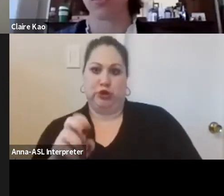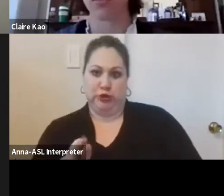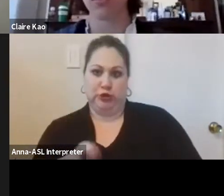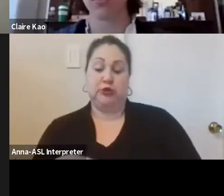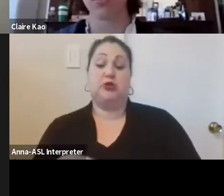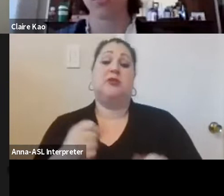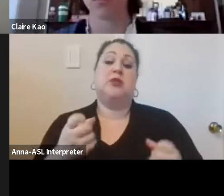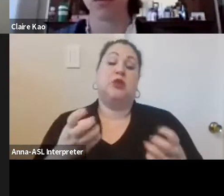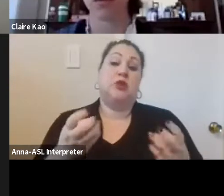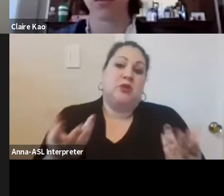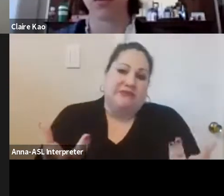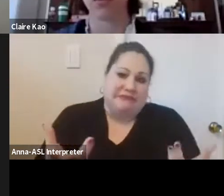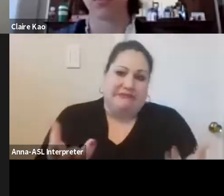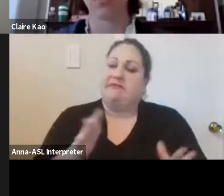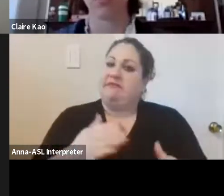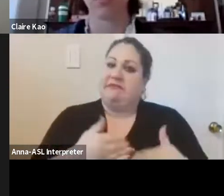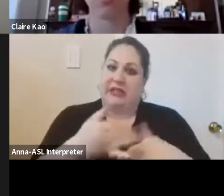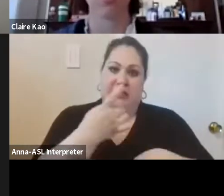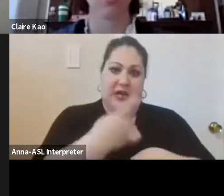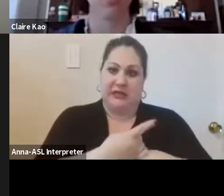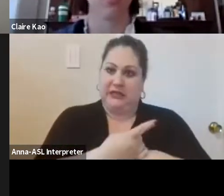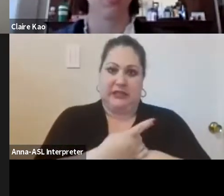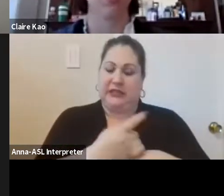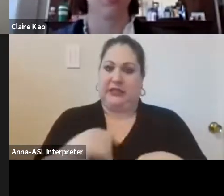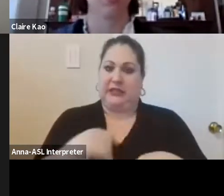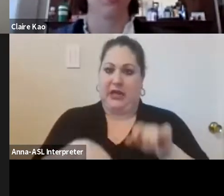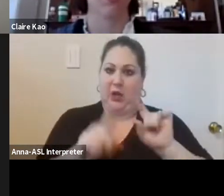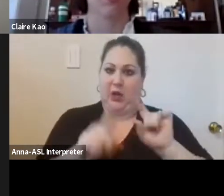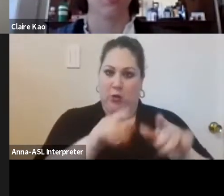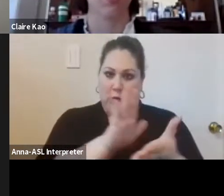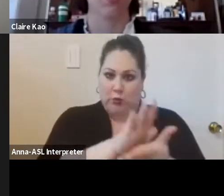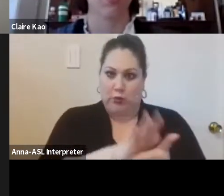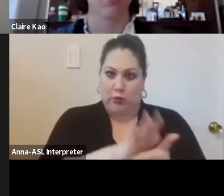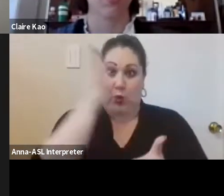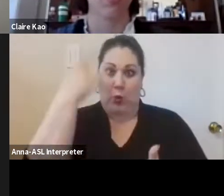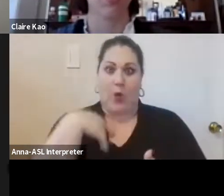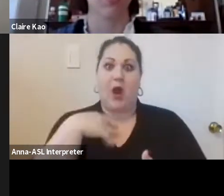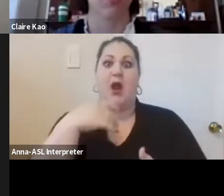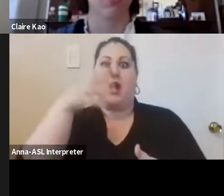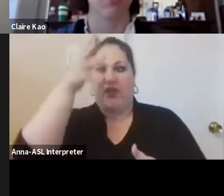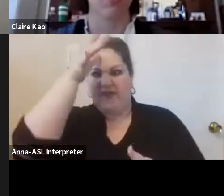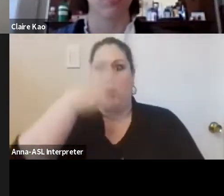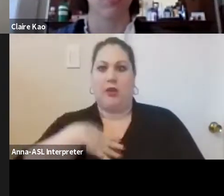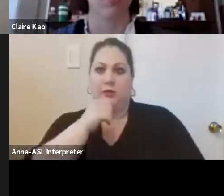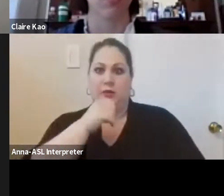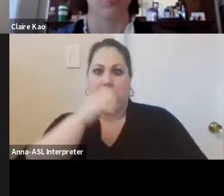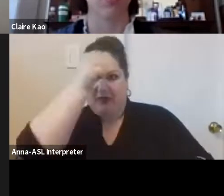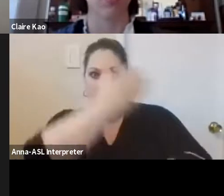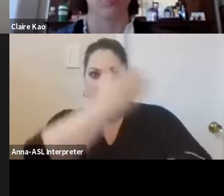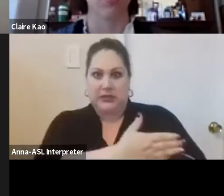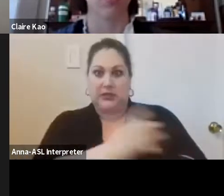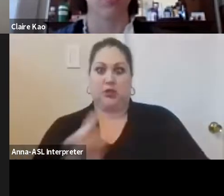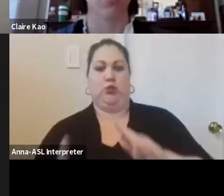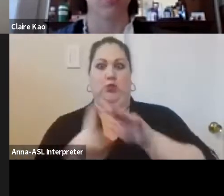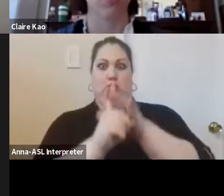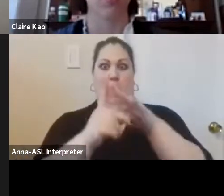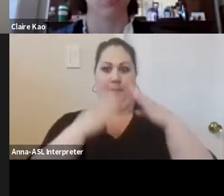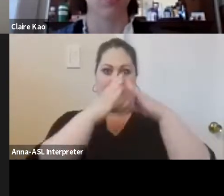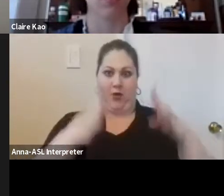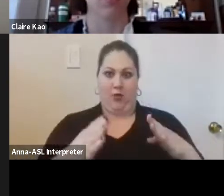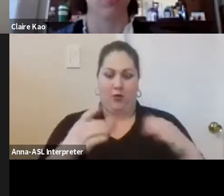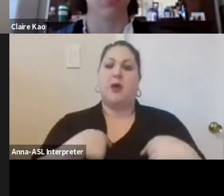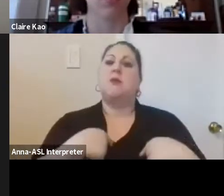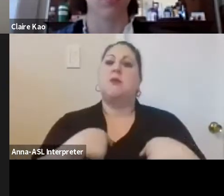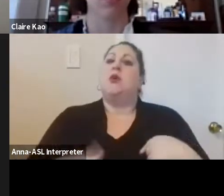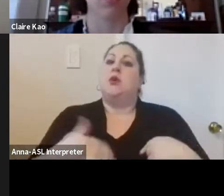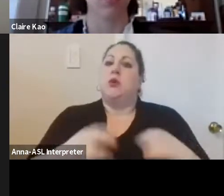because the father of my son had showed up at home. And I was extremely afraid because he was